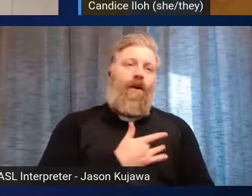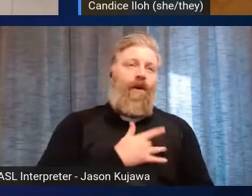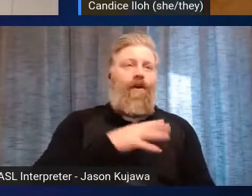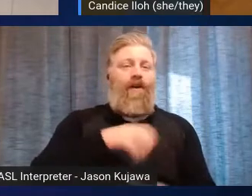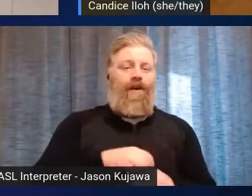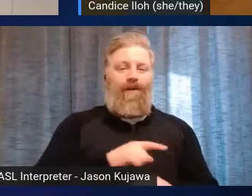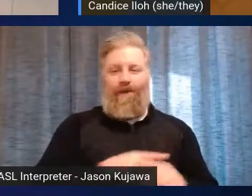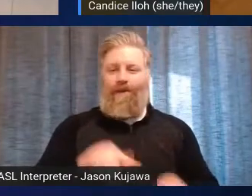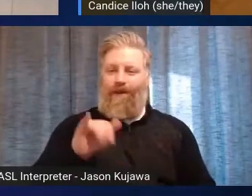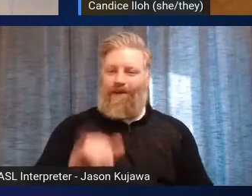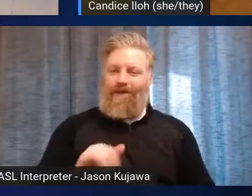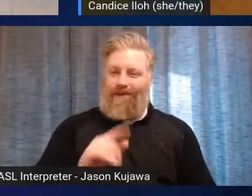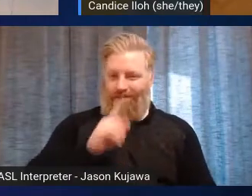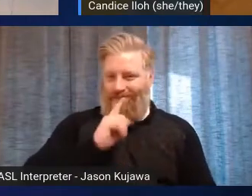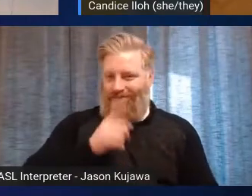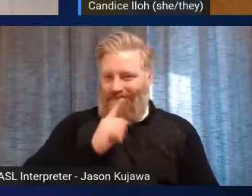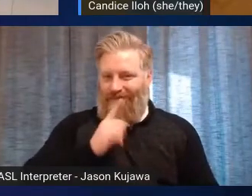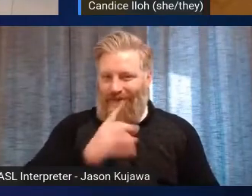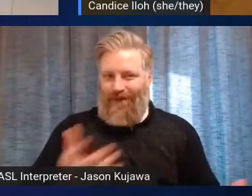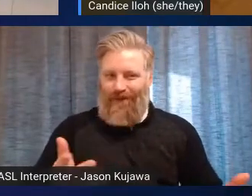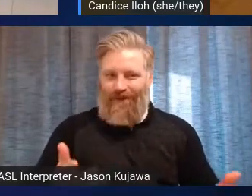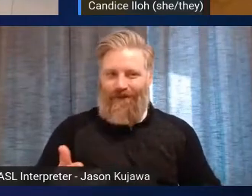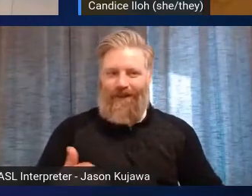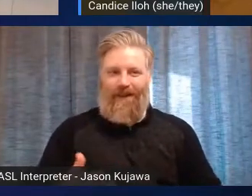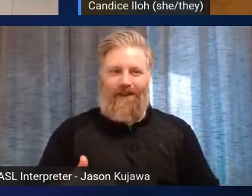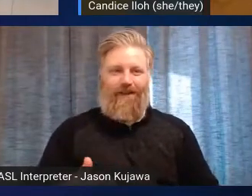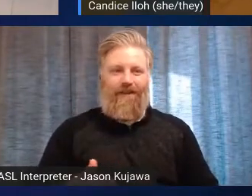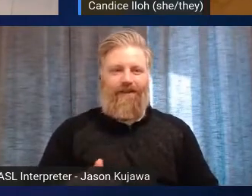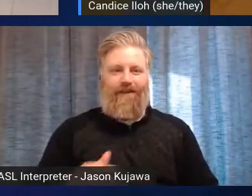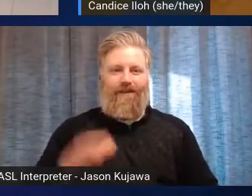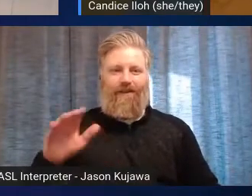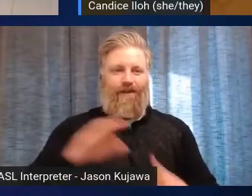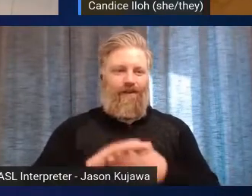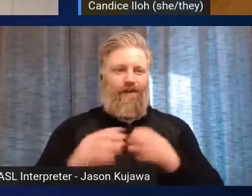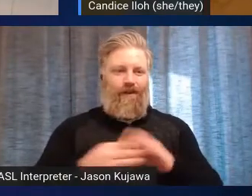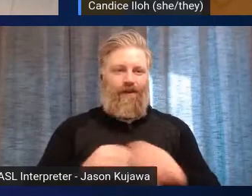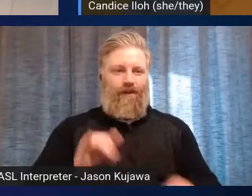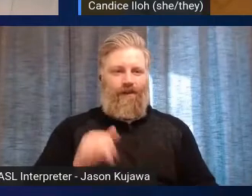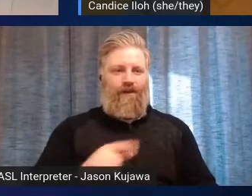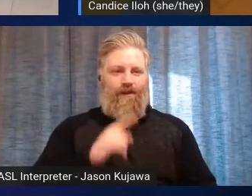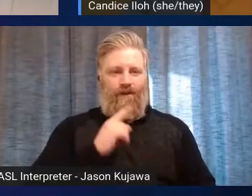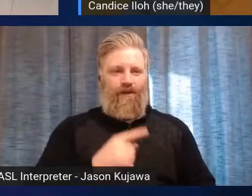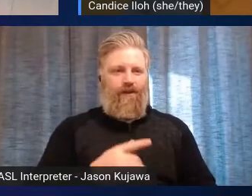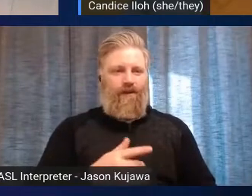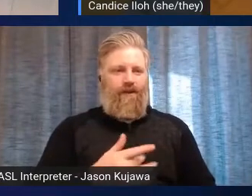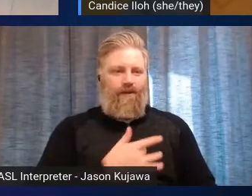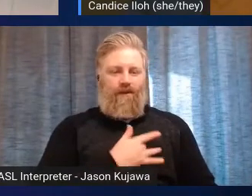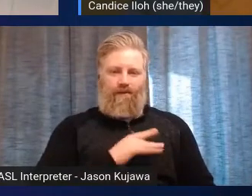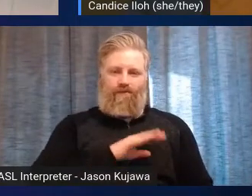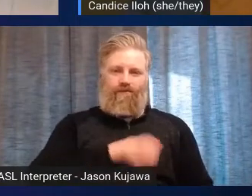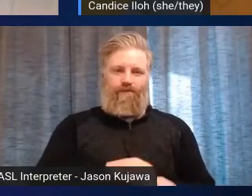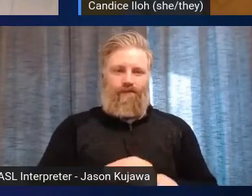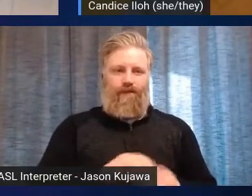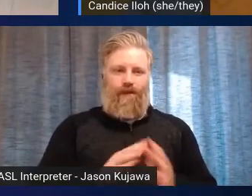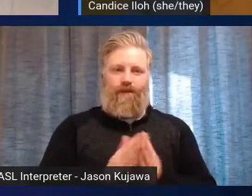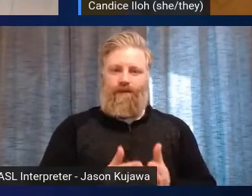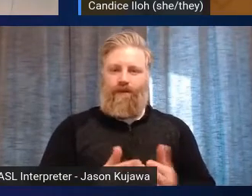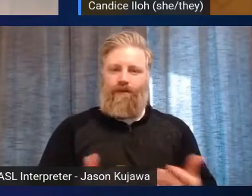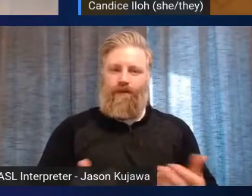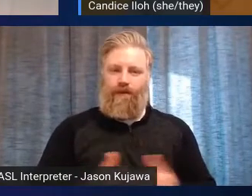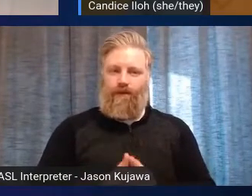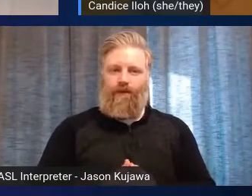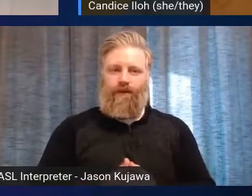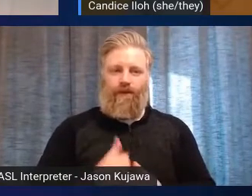is a fair way to sort of talk about it, some of these stories, that it is a heart. There's a heart to the book. How about that? There's a heart to the book that I really